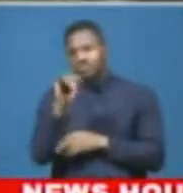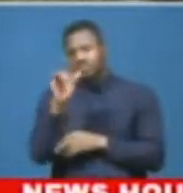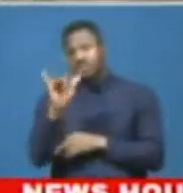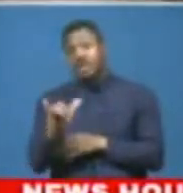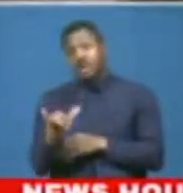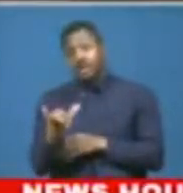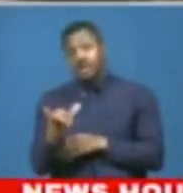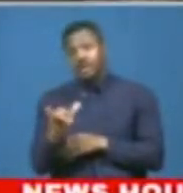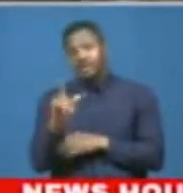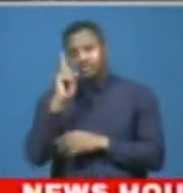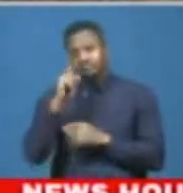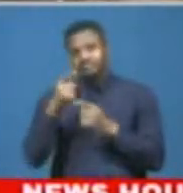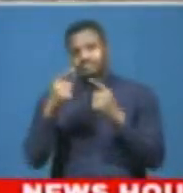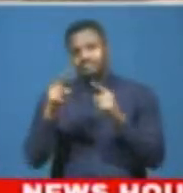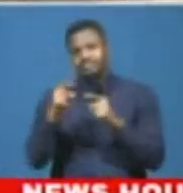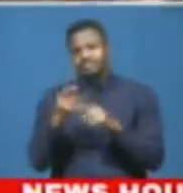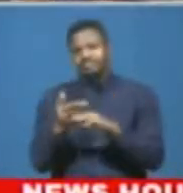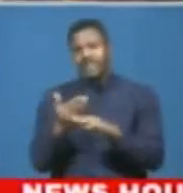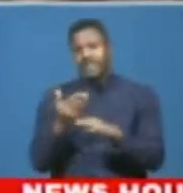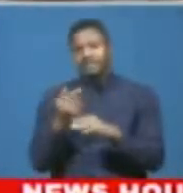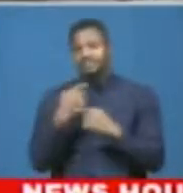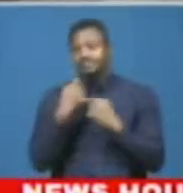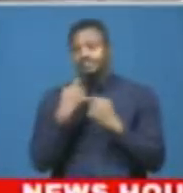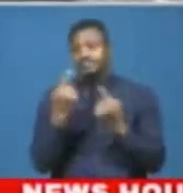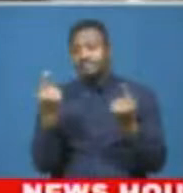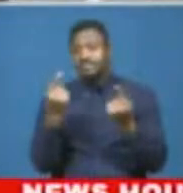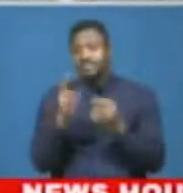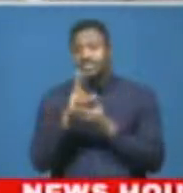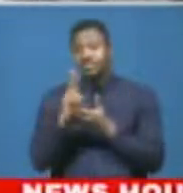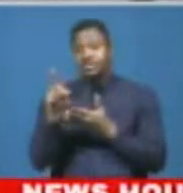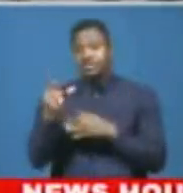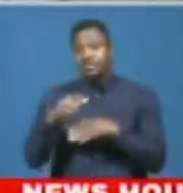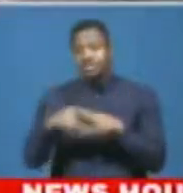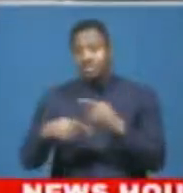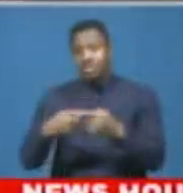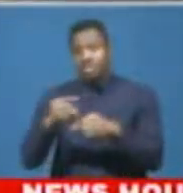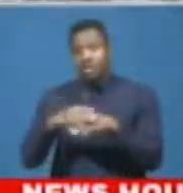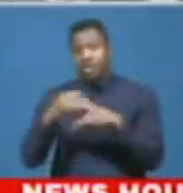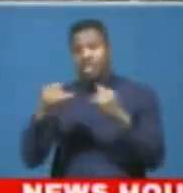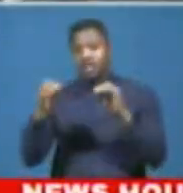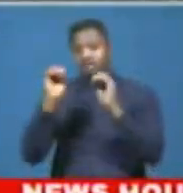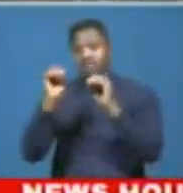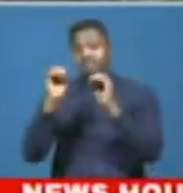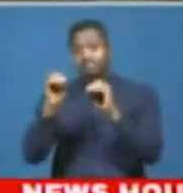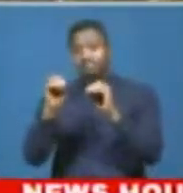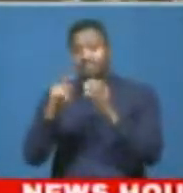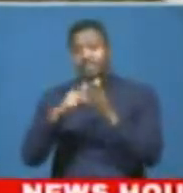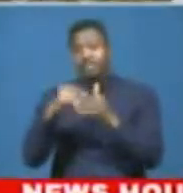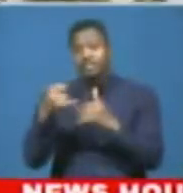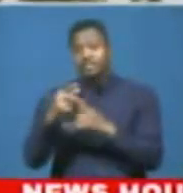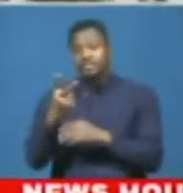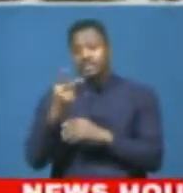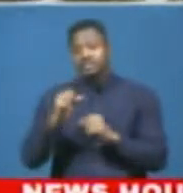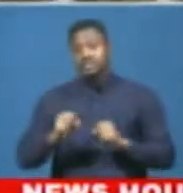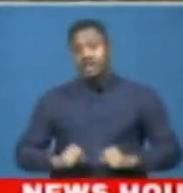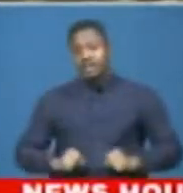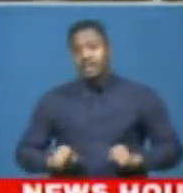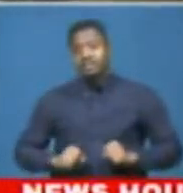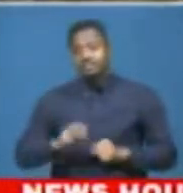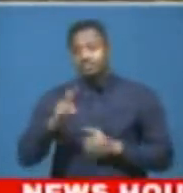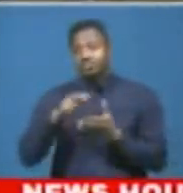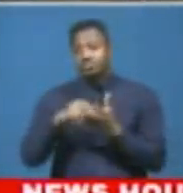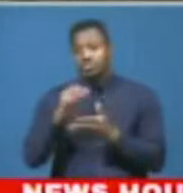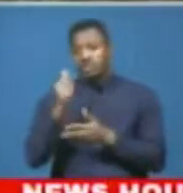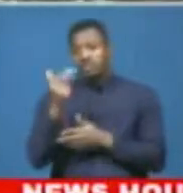be conducted as earlier communicated. The university's ongoing online teaching and learning program for the second semester of